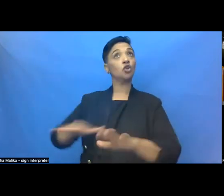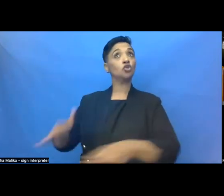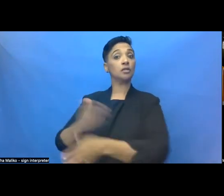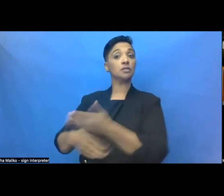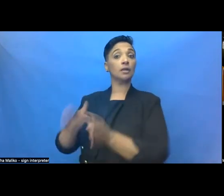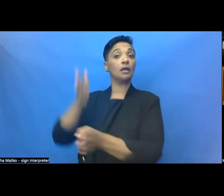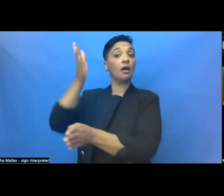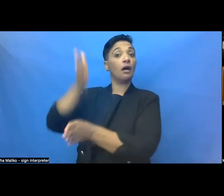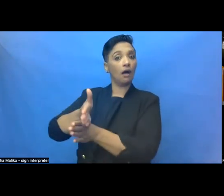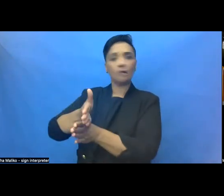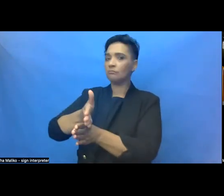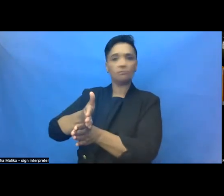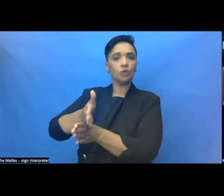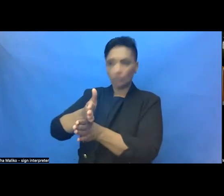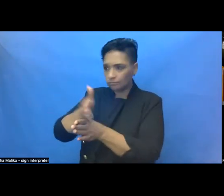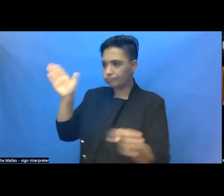considered more difficult to reach.